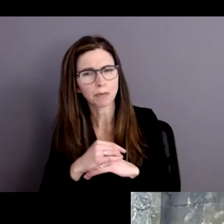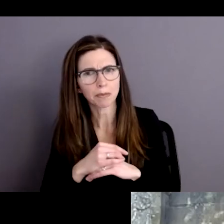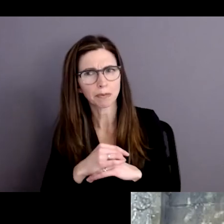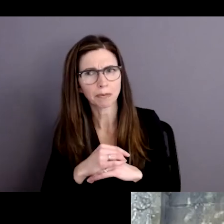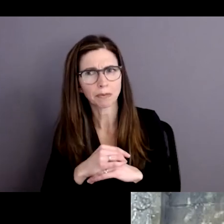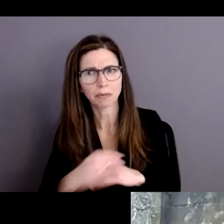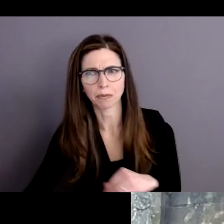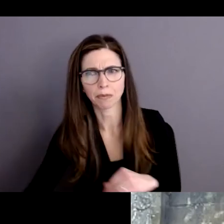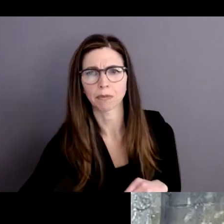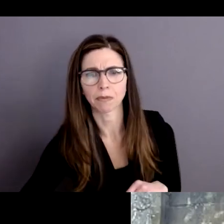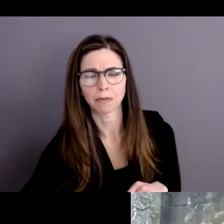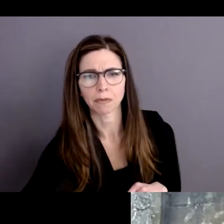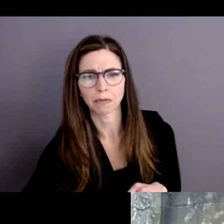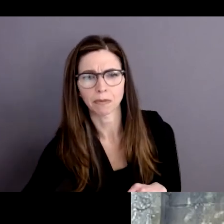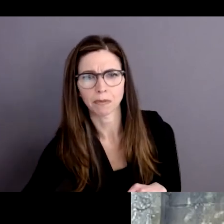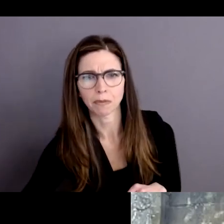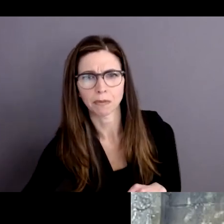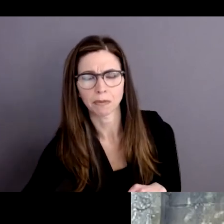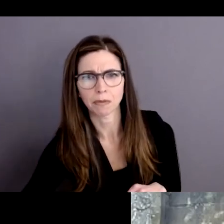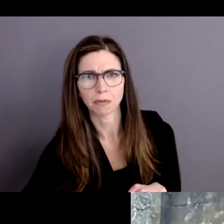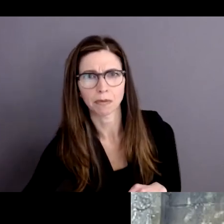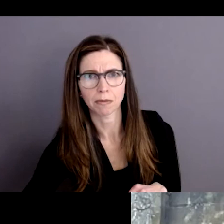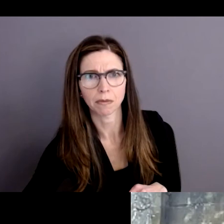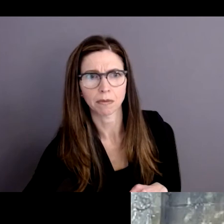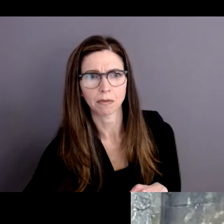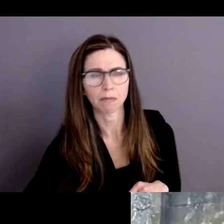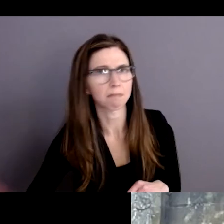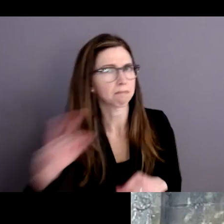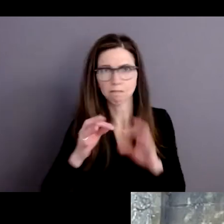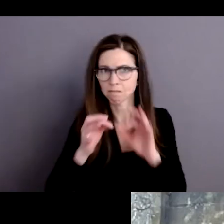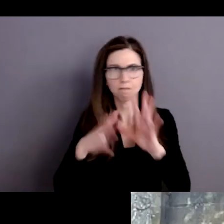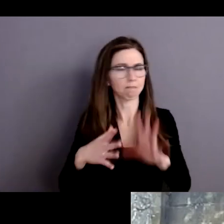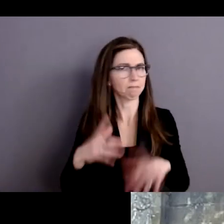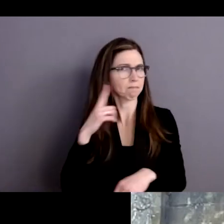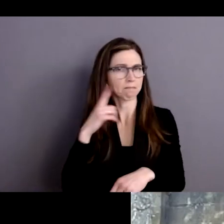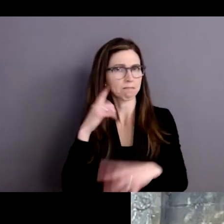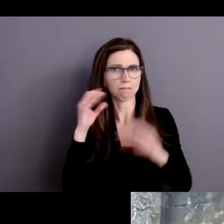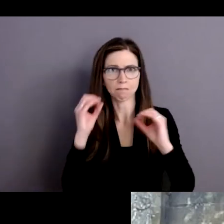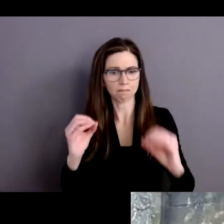that's what I'll share today.